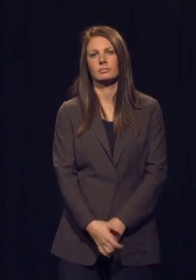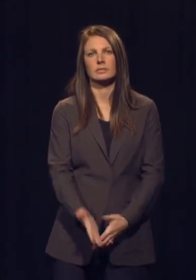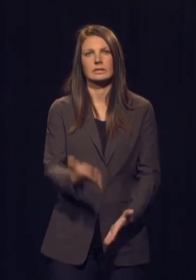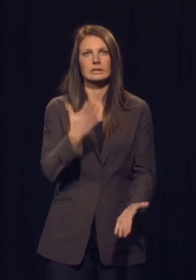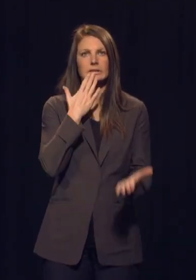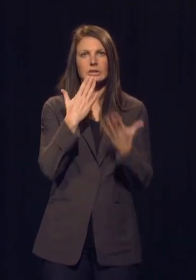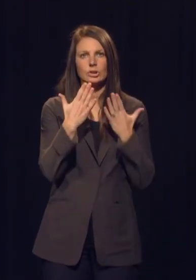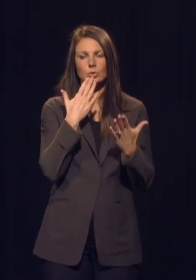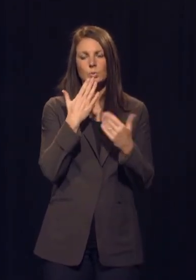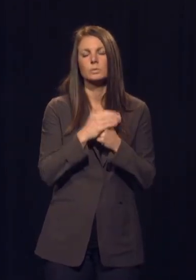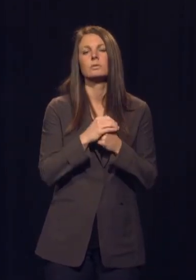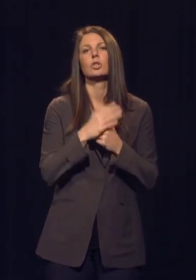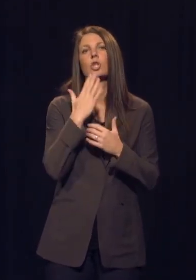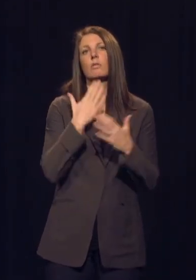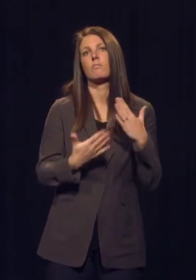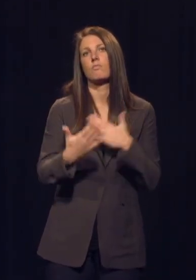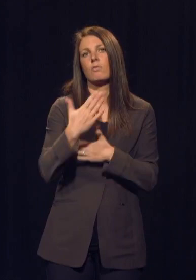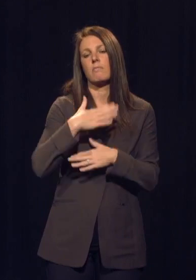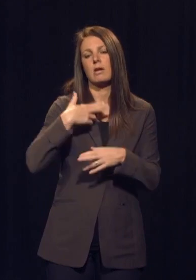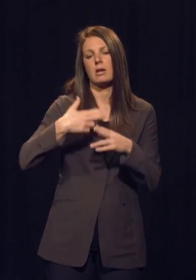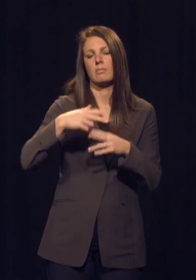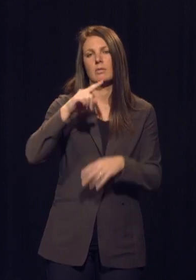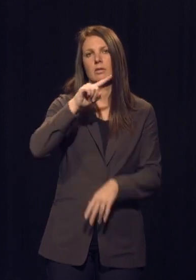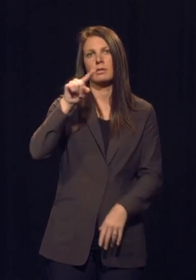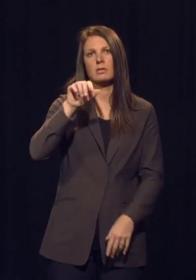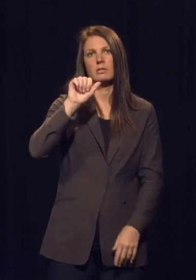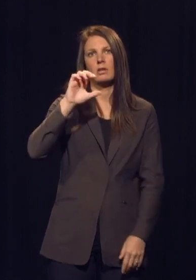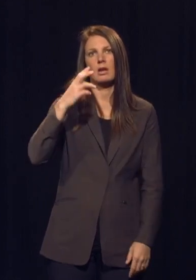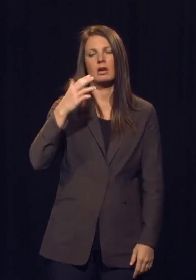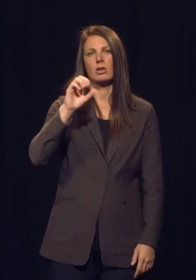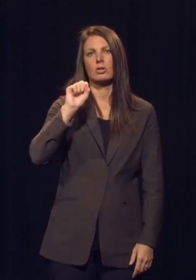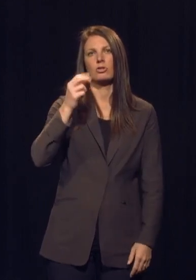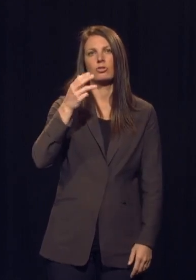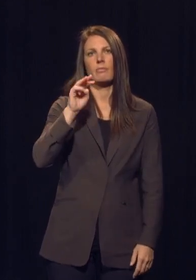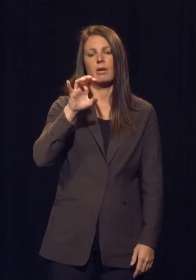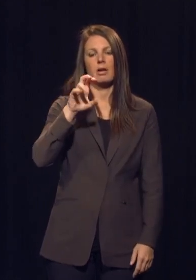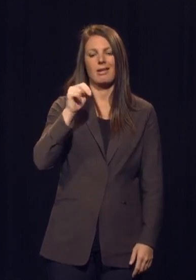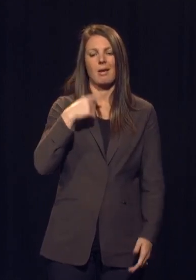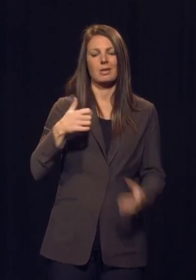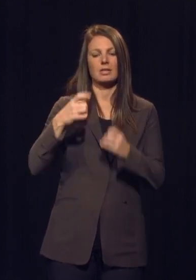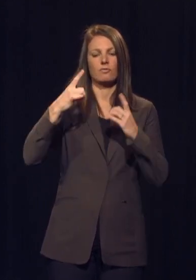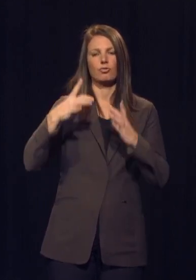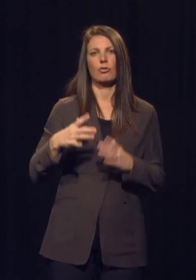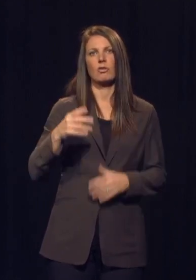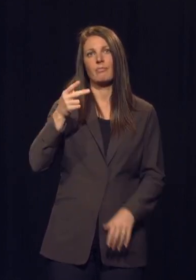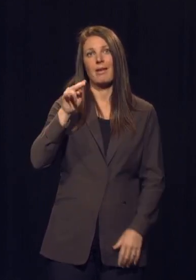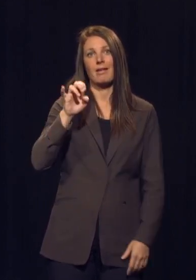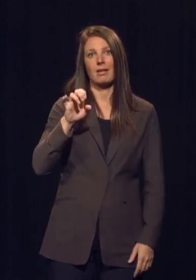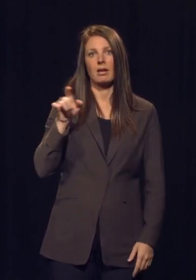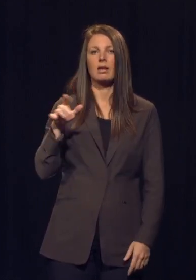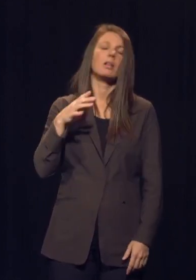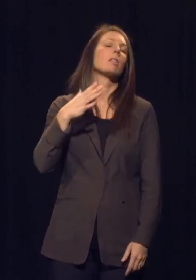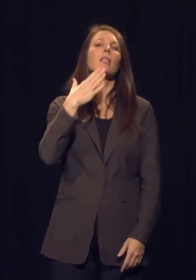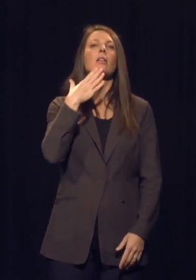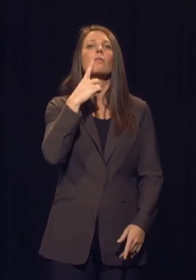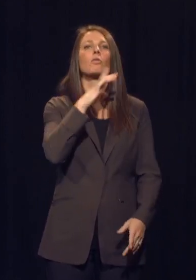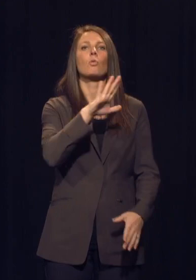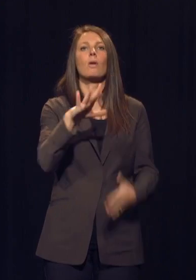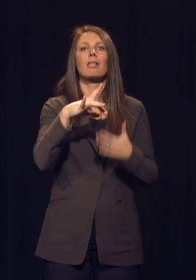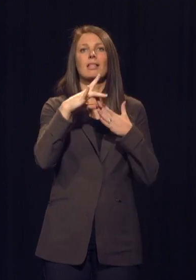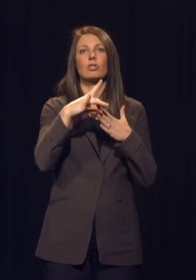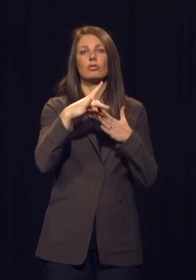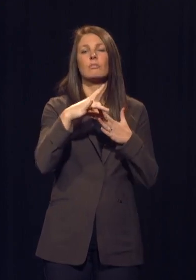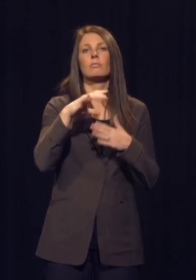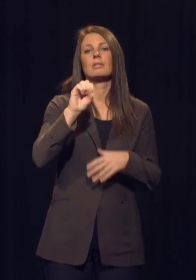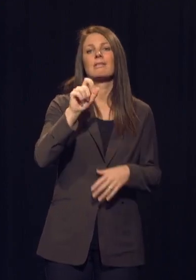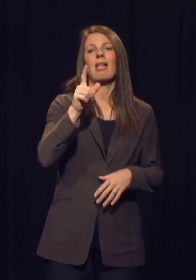Thank you, Commissioner. Good morning, everyone. My name is Zach Sherman, and I'm the Executive Director of Pennie. Thank you to the leadership of Sadler for